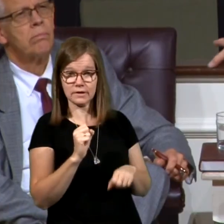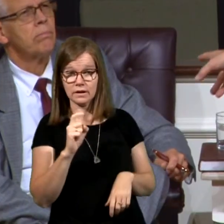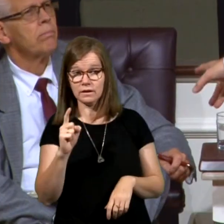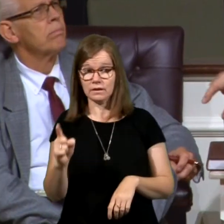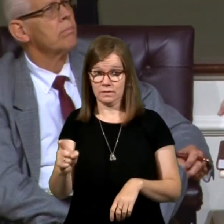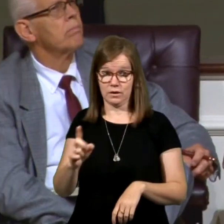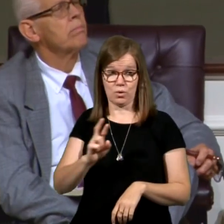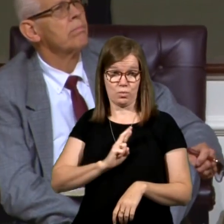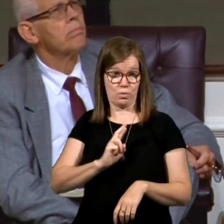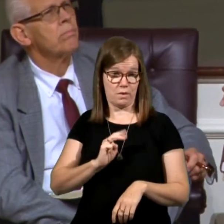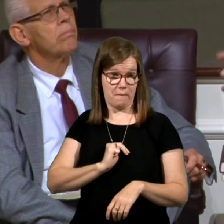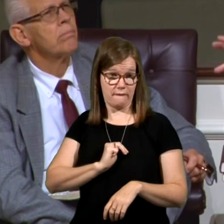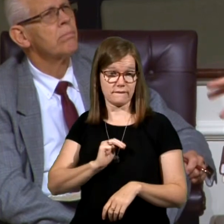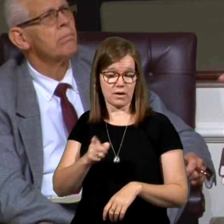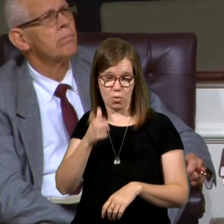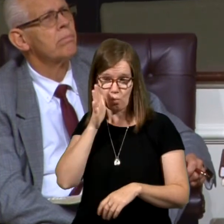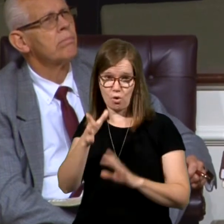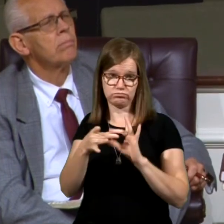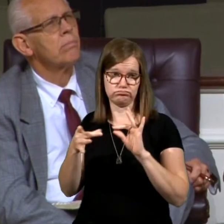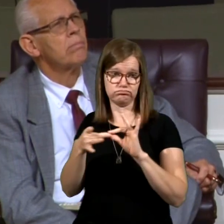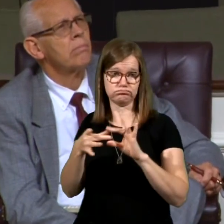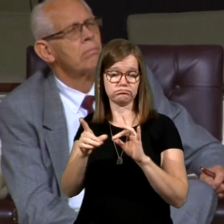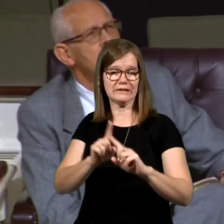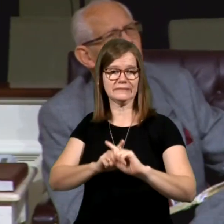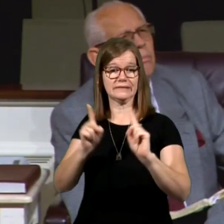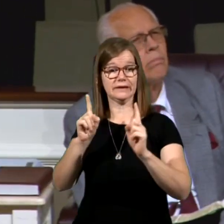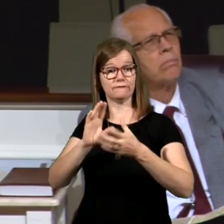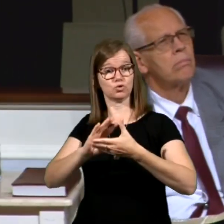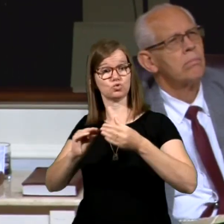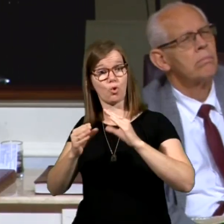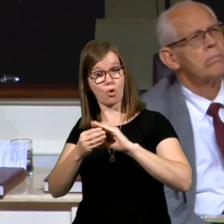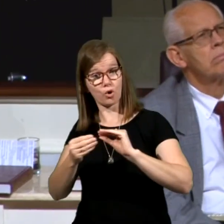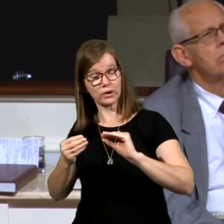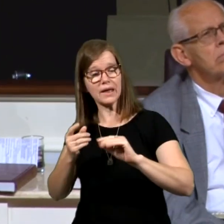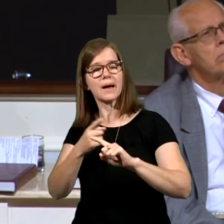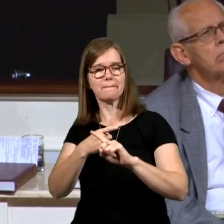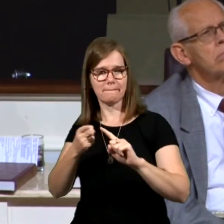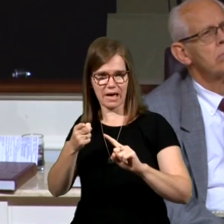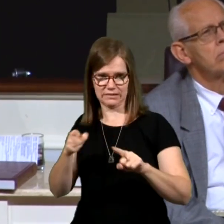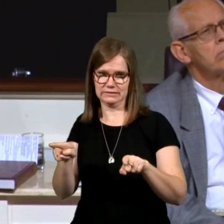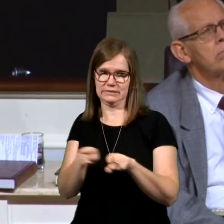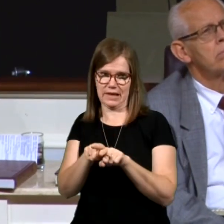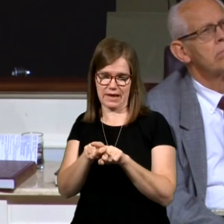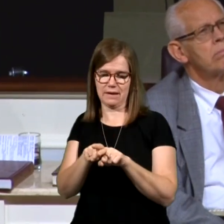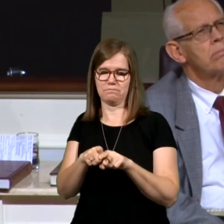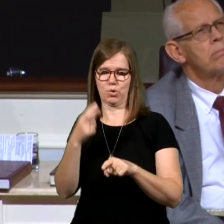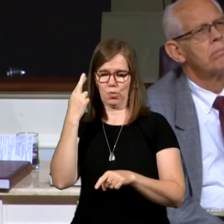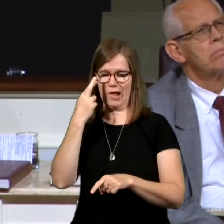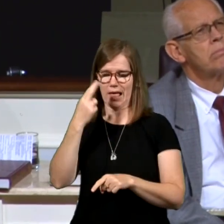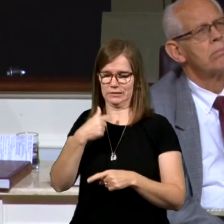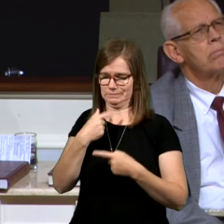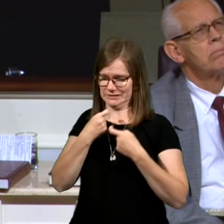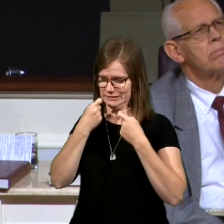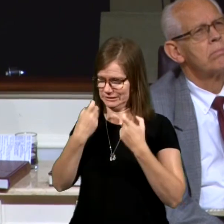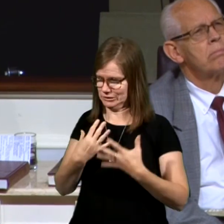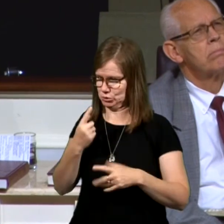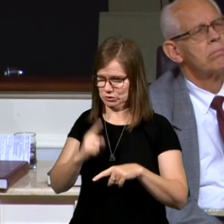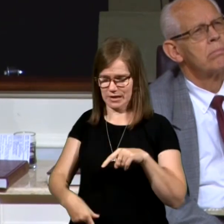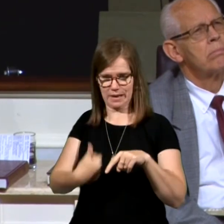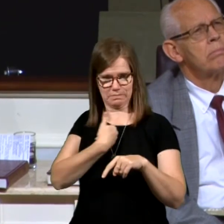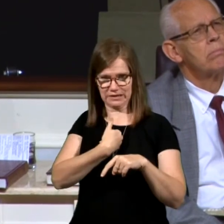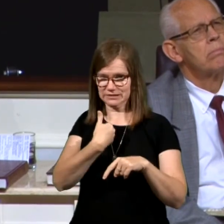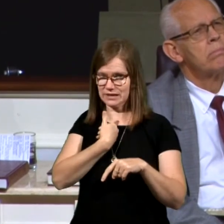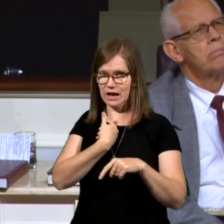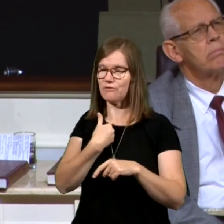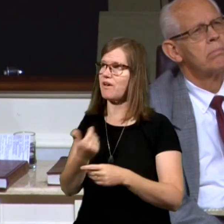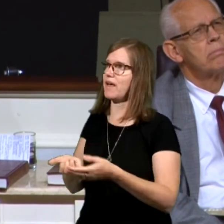tell you a different story, but he would tell you the same thing, that he realized he was a sinner, he couldn't save himself, and he